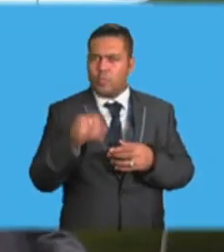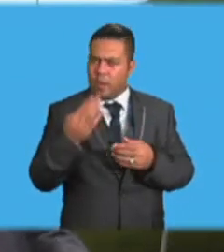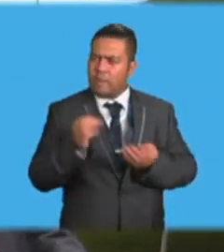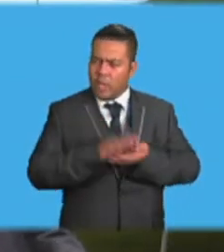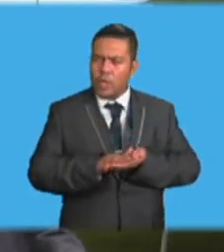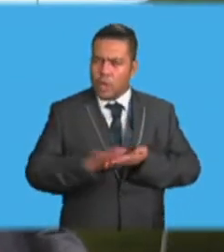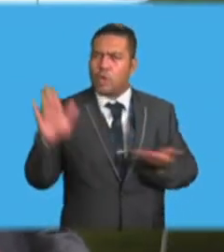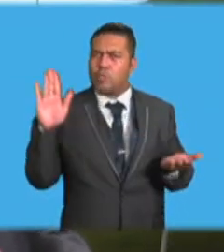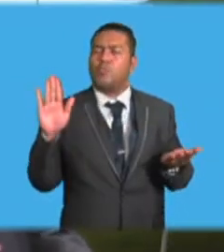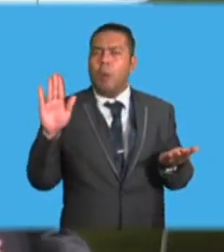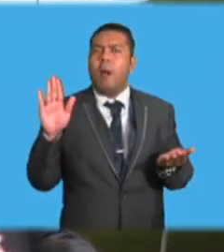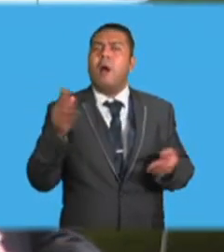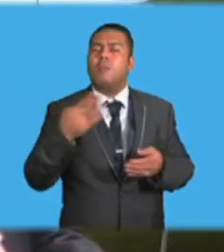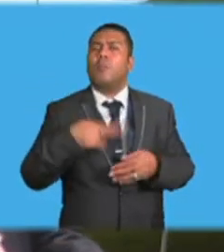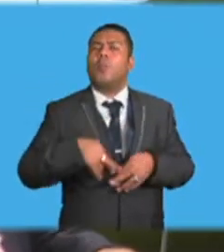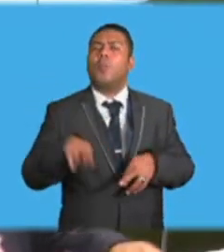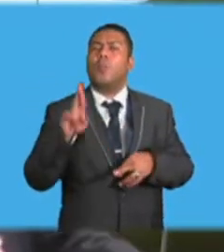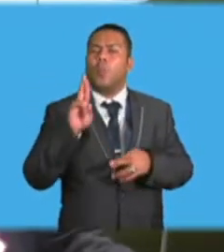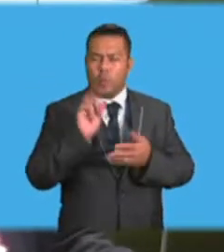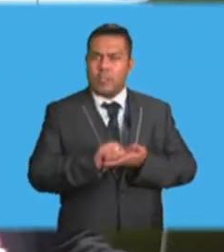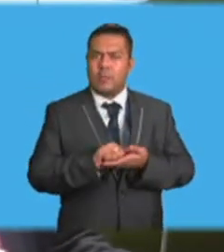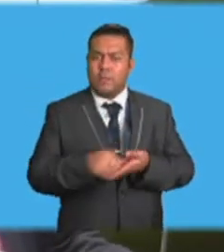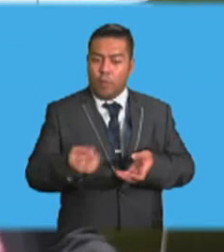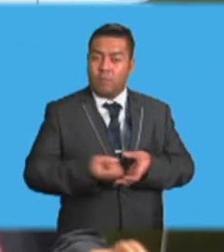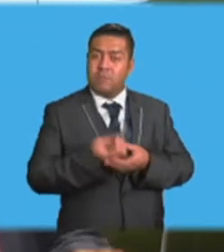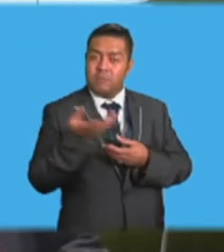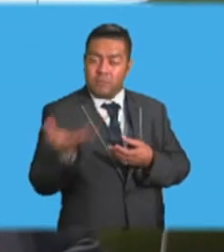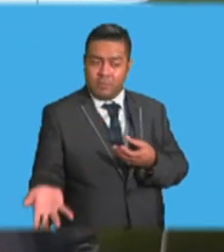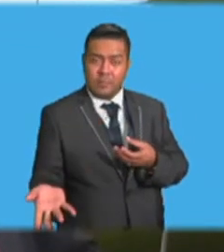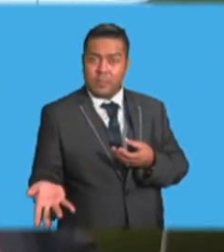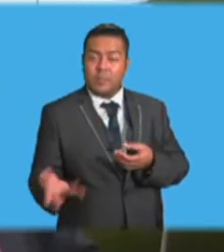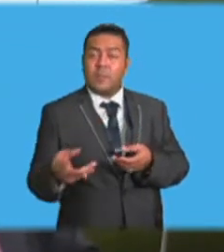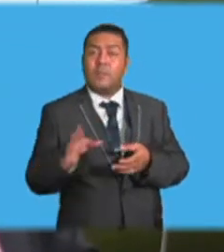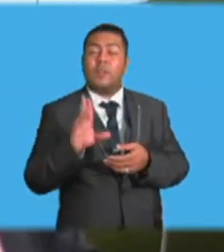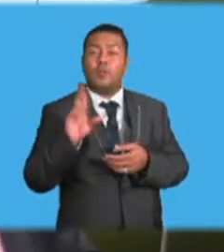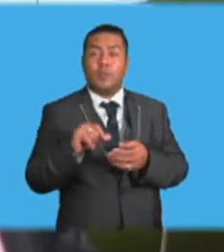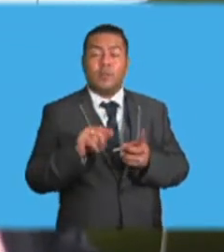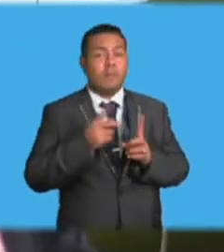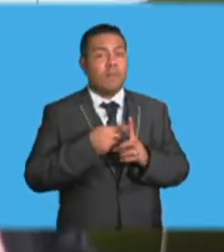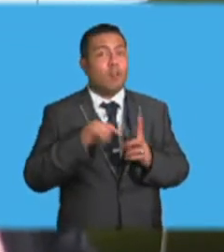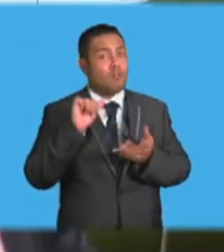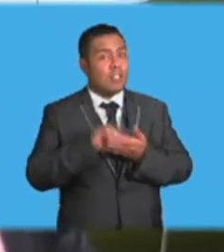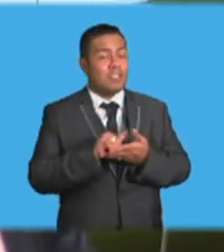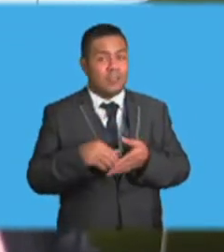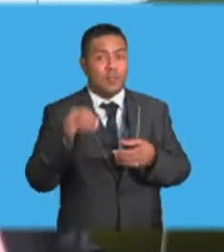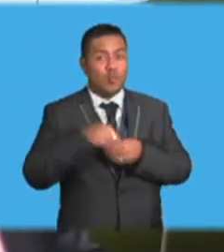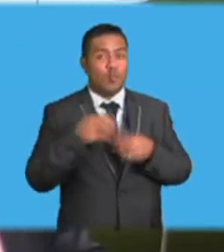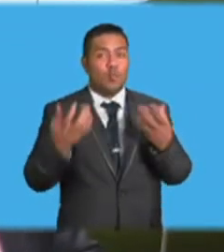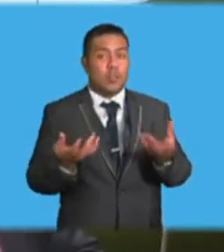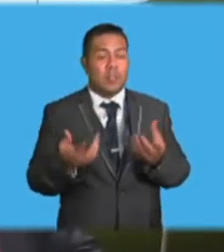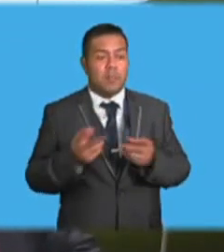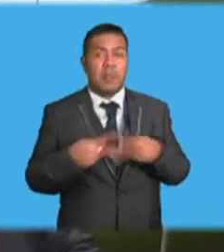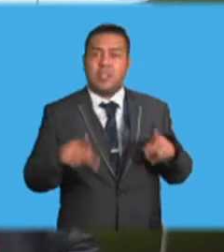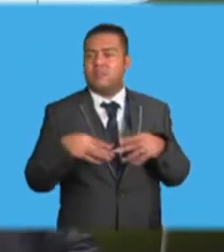Hindu rites, but aspects such as the disposal of ash into the sea, performing final rites within a facility and cooking facilities